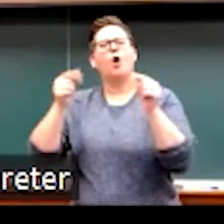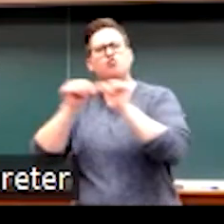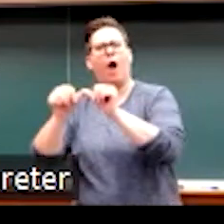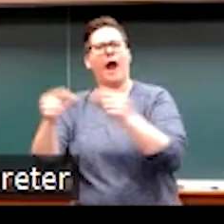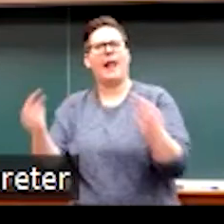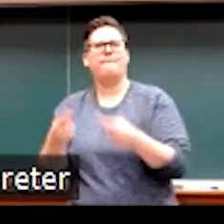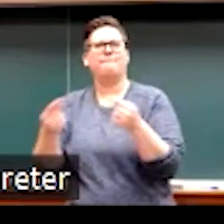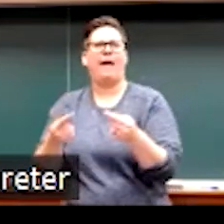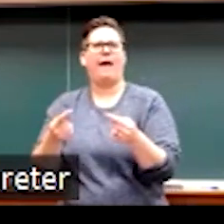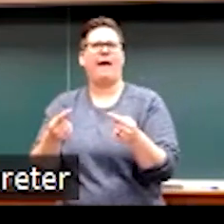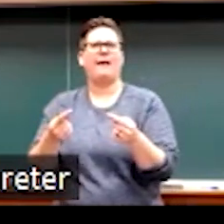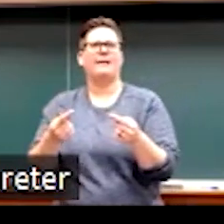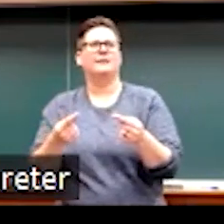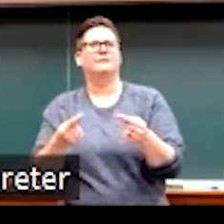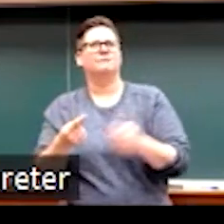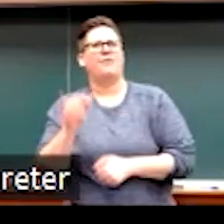the